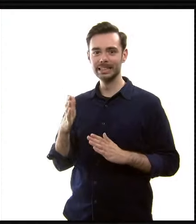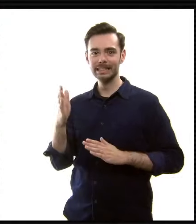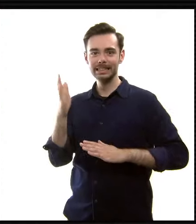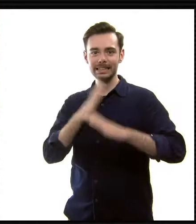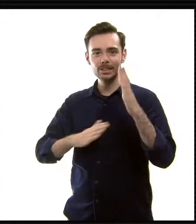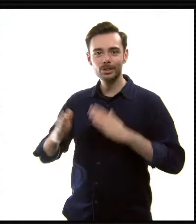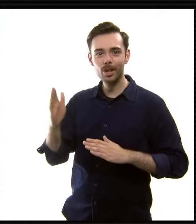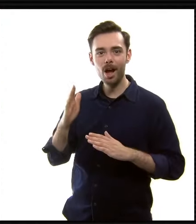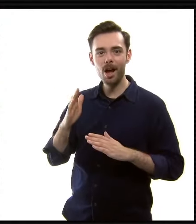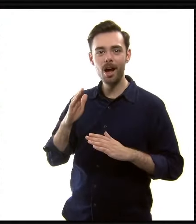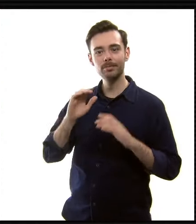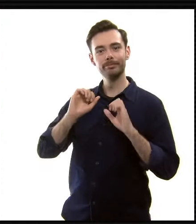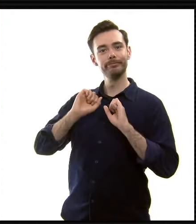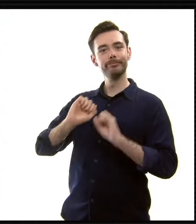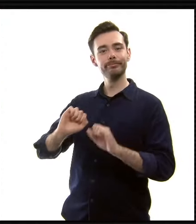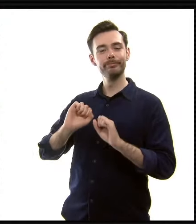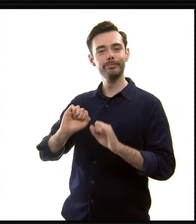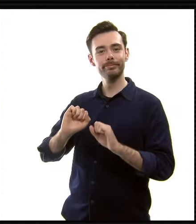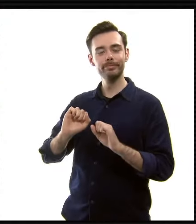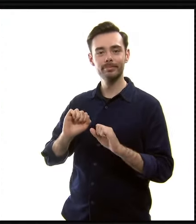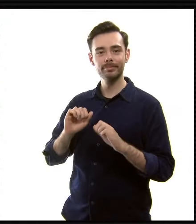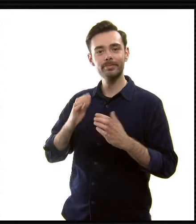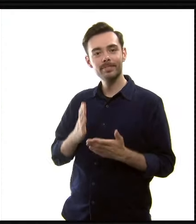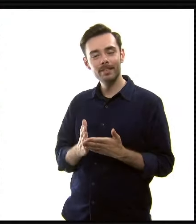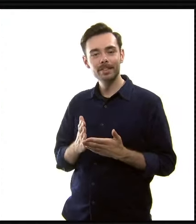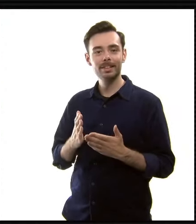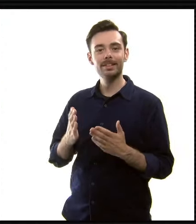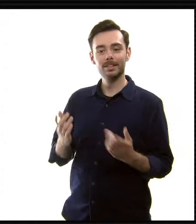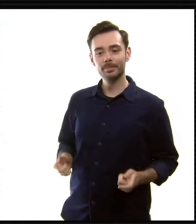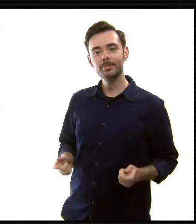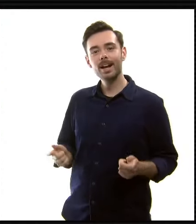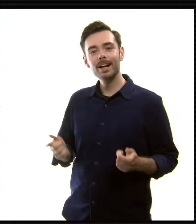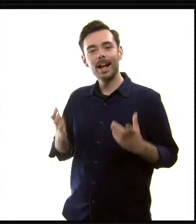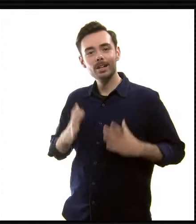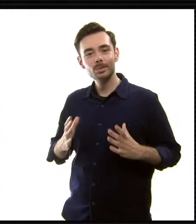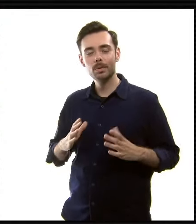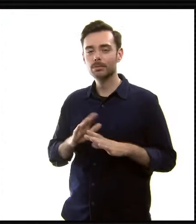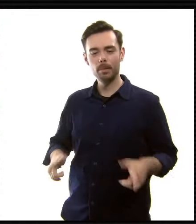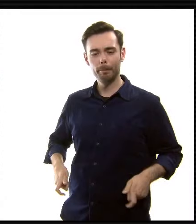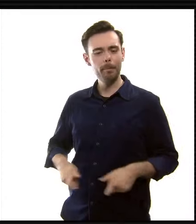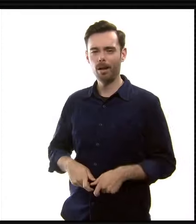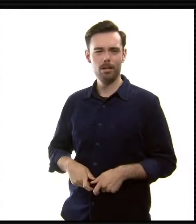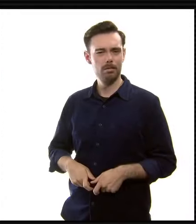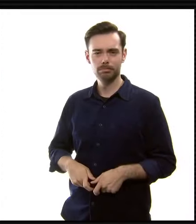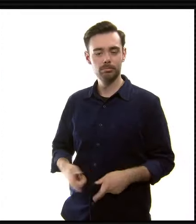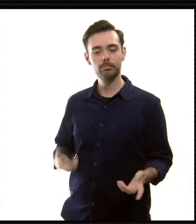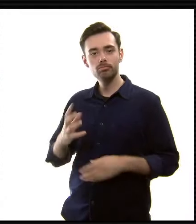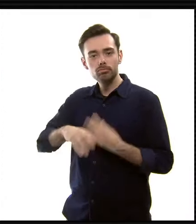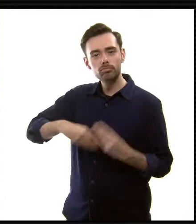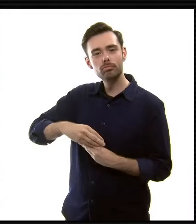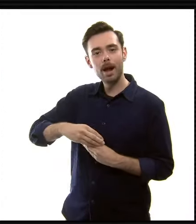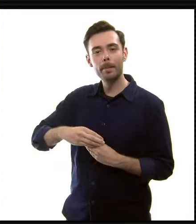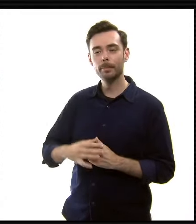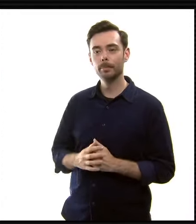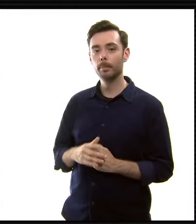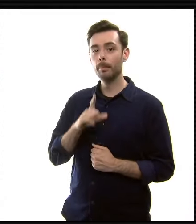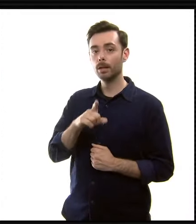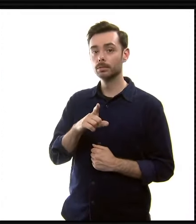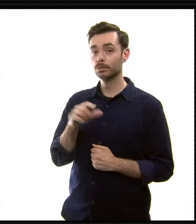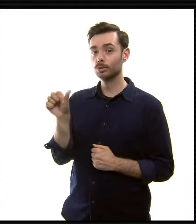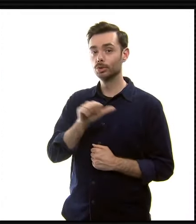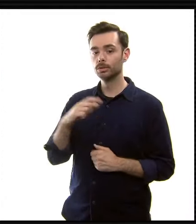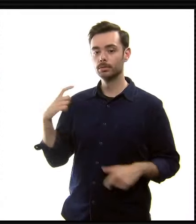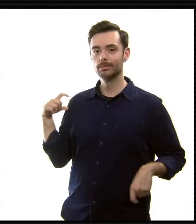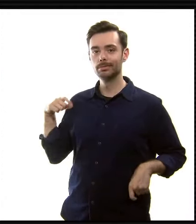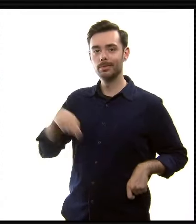they tend to dress slightly more casually and lean towards drawstrings and such, but we still advise you to buckle up as